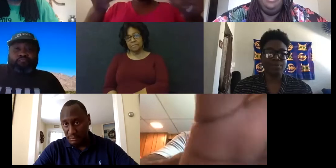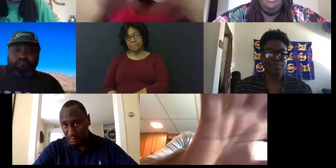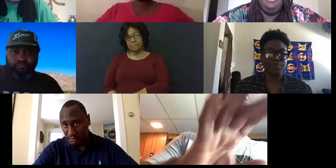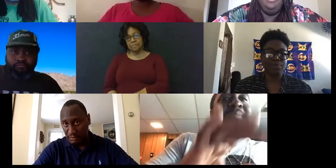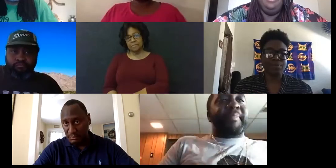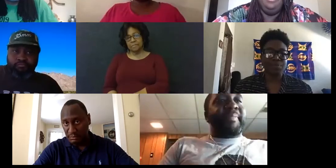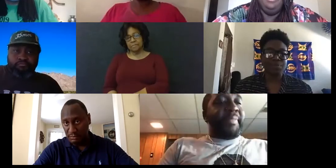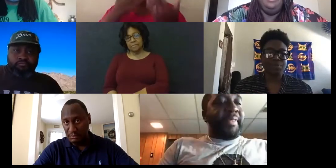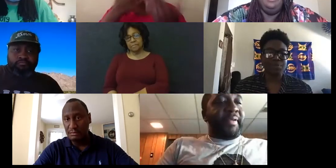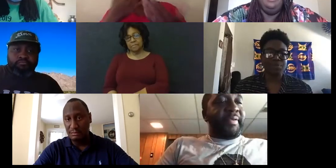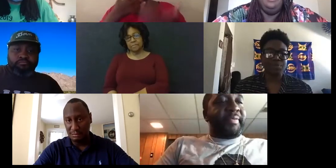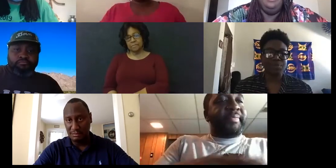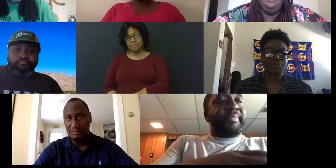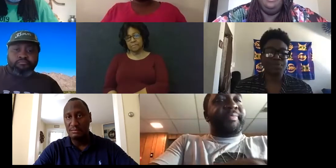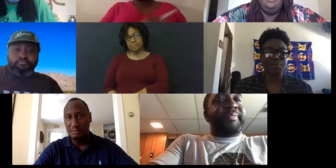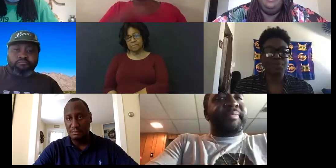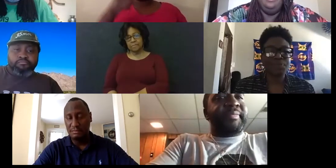Lester. And Bri?